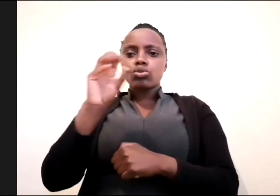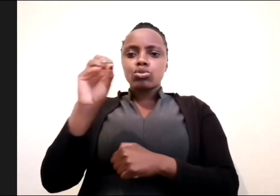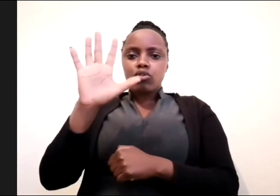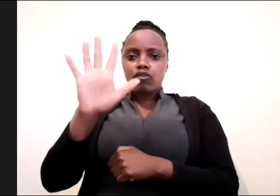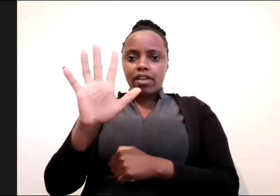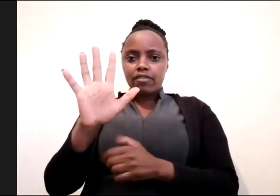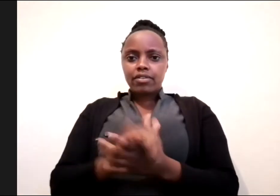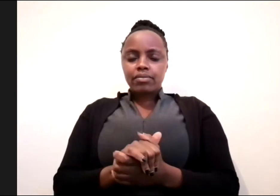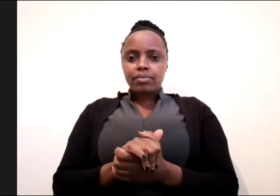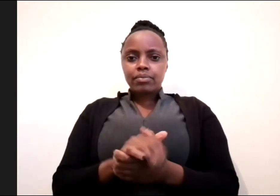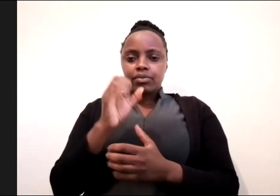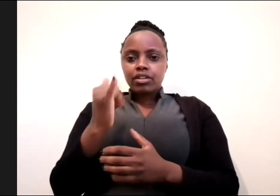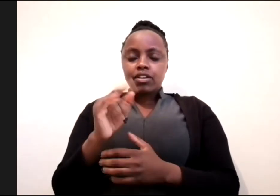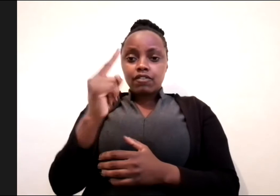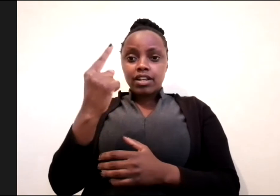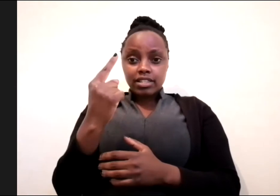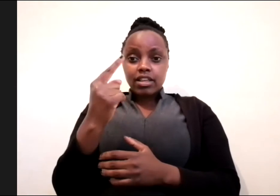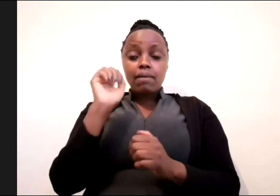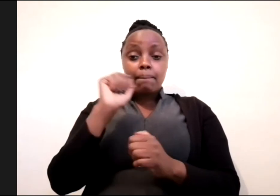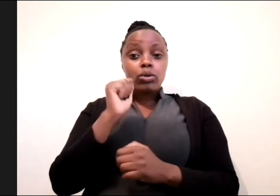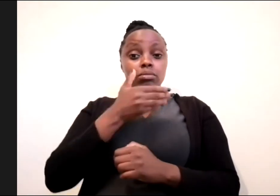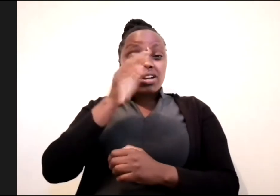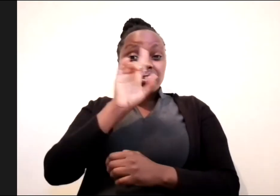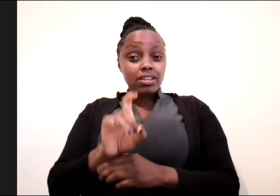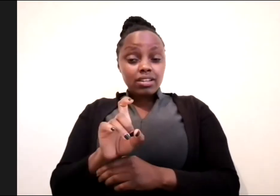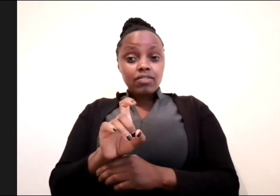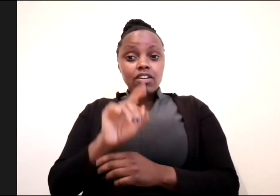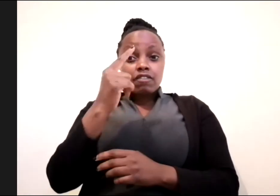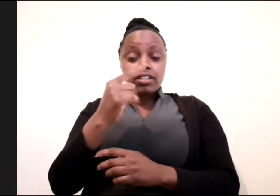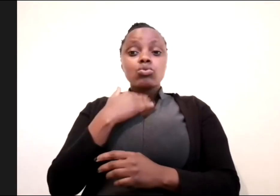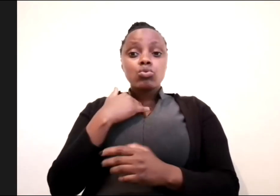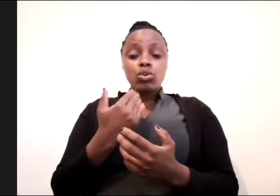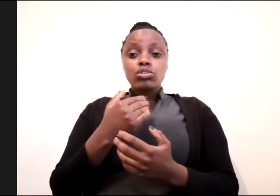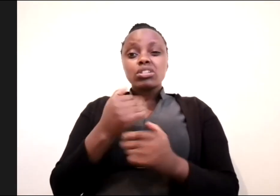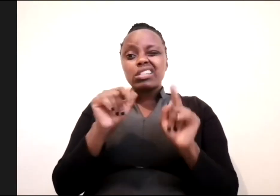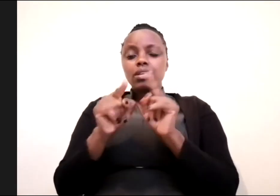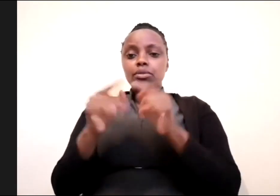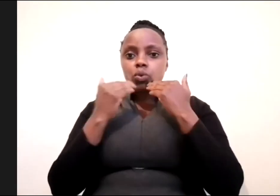396/2005? Okay, so first of all, may I? Yeah. First of all, I would like really to thank,